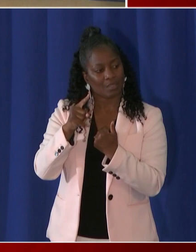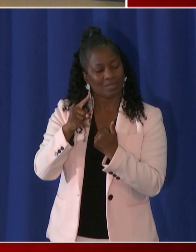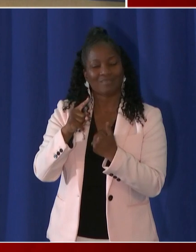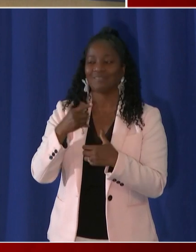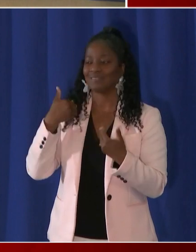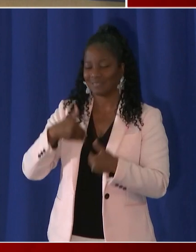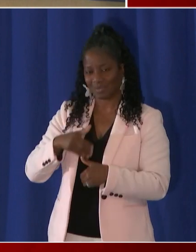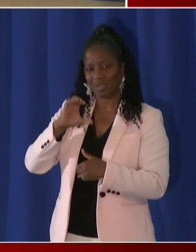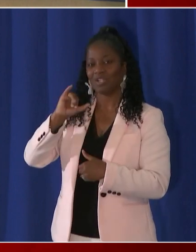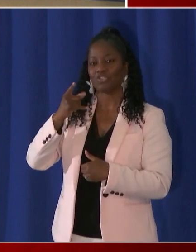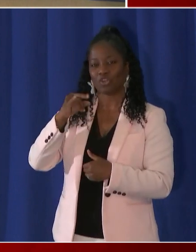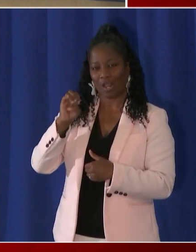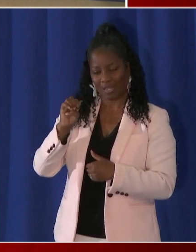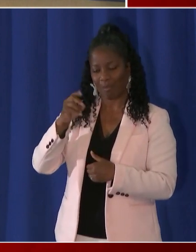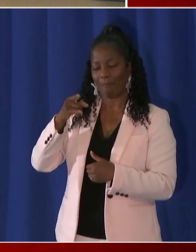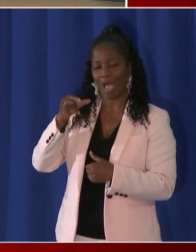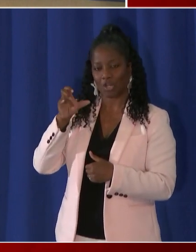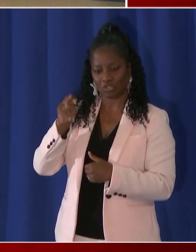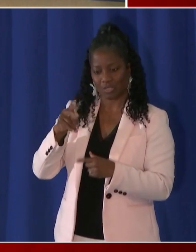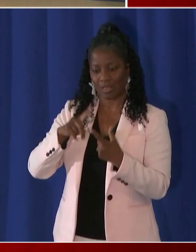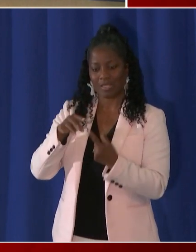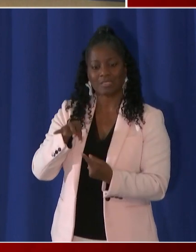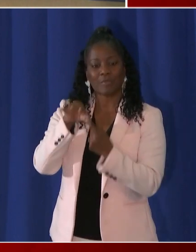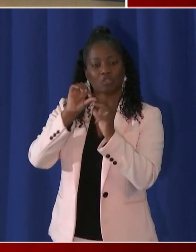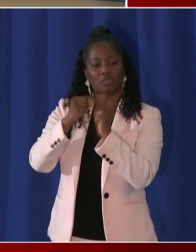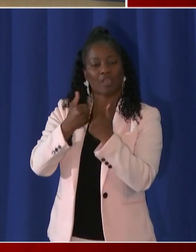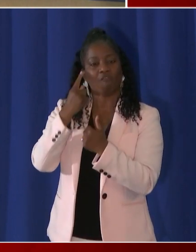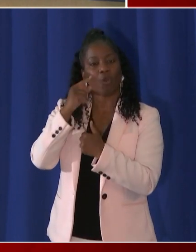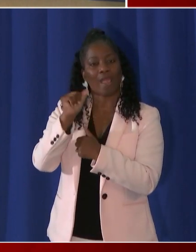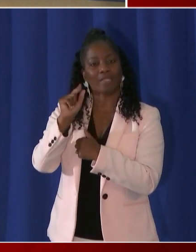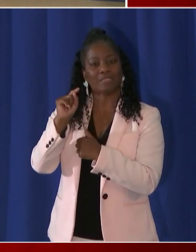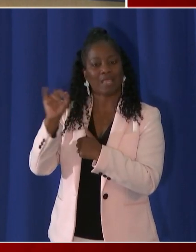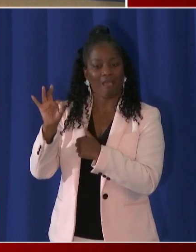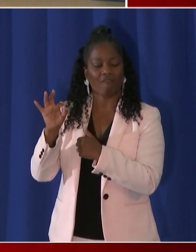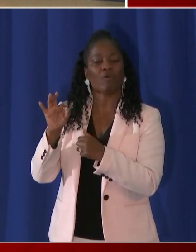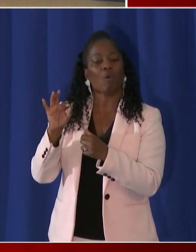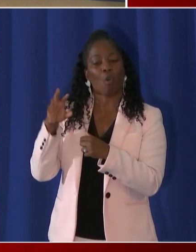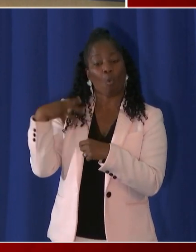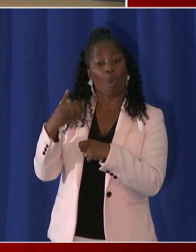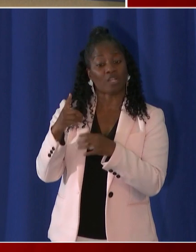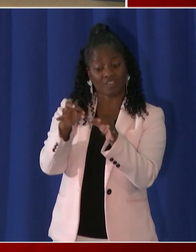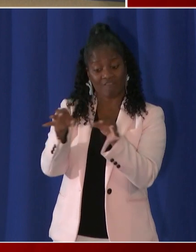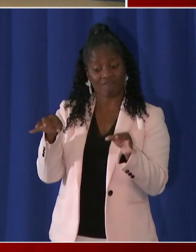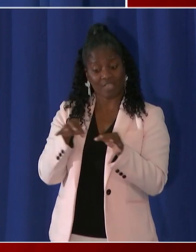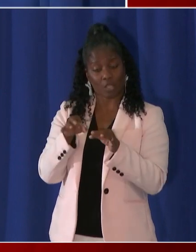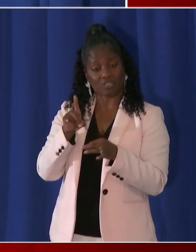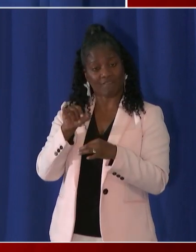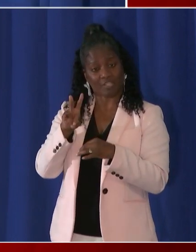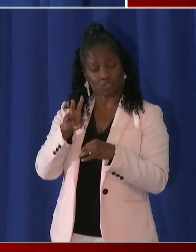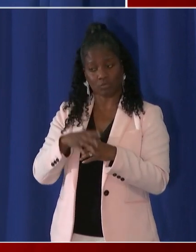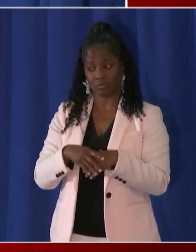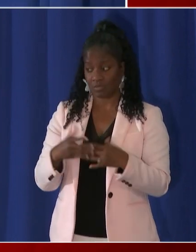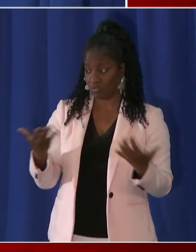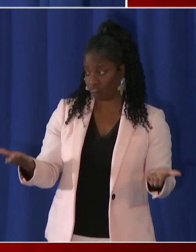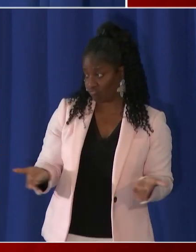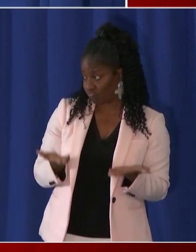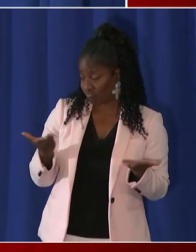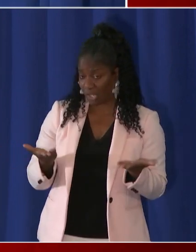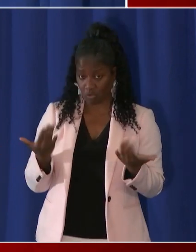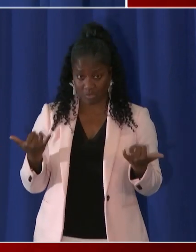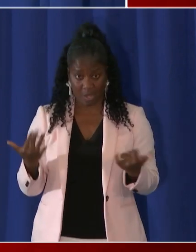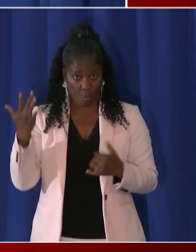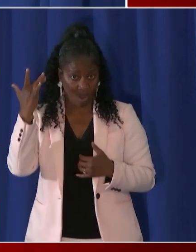My name is Charlie Patterson. I'm the Special Agent in charge of the ATF Washington Field Division. Today, I'm here to pledge our